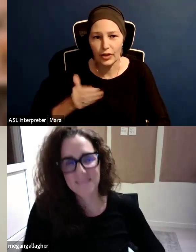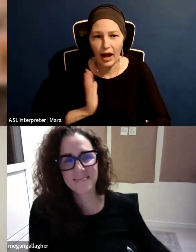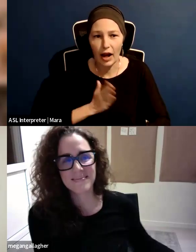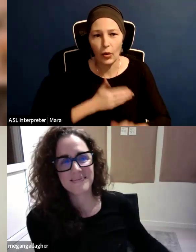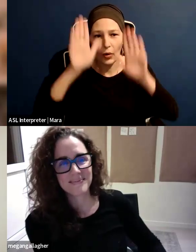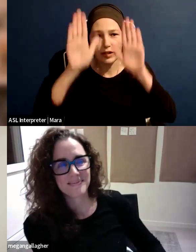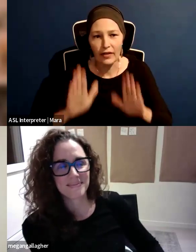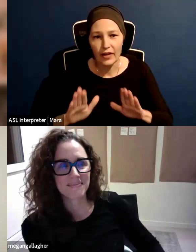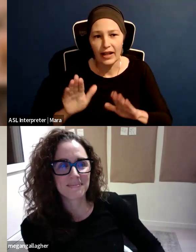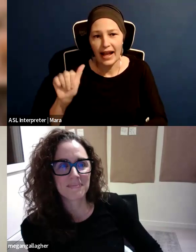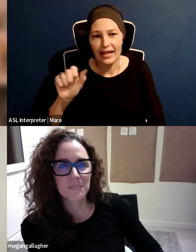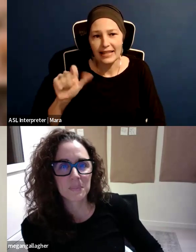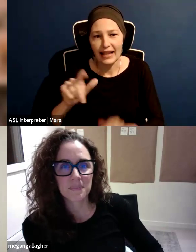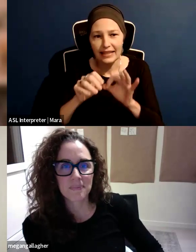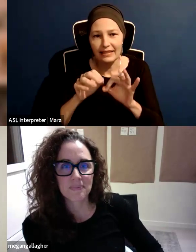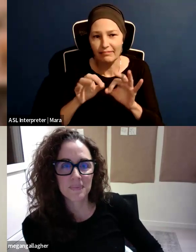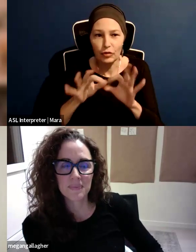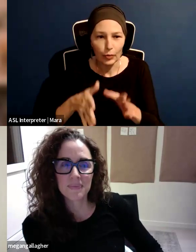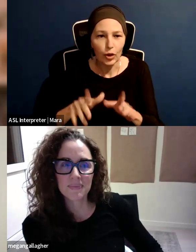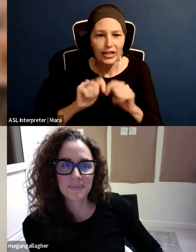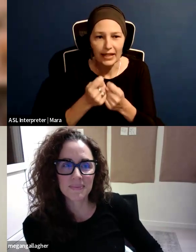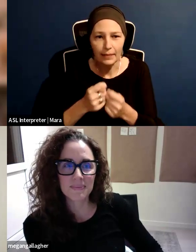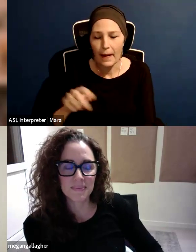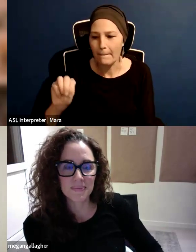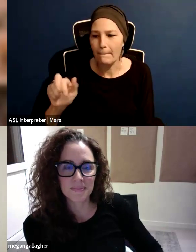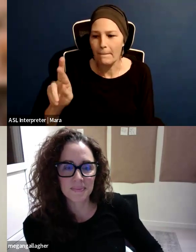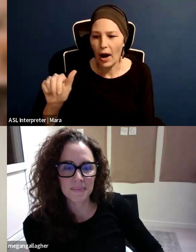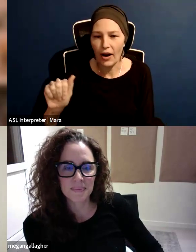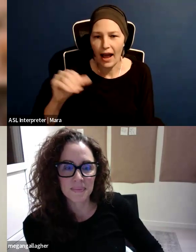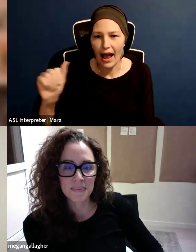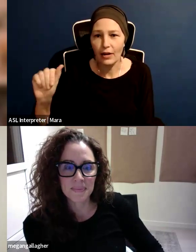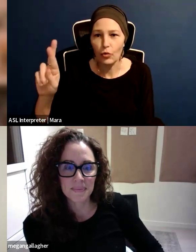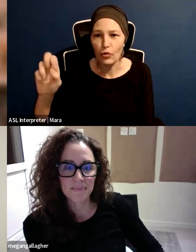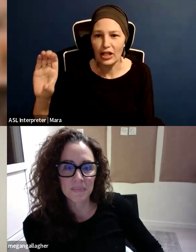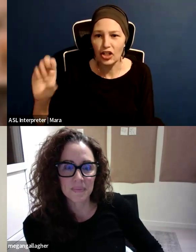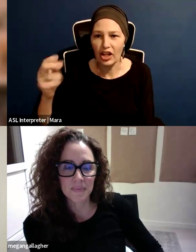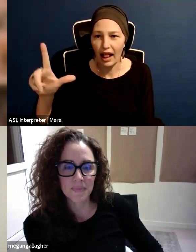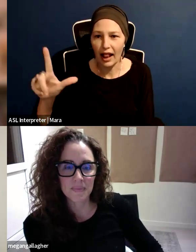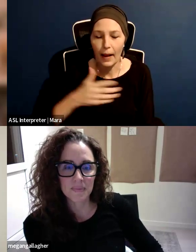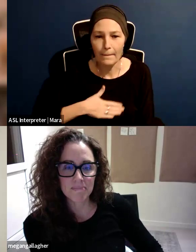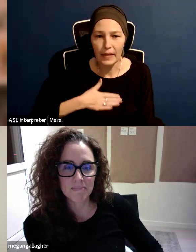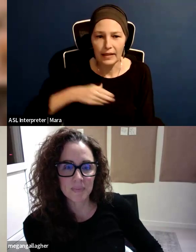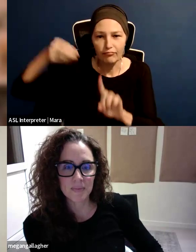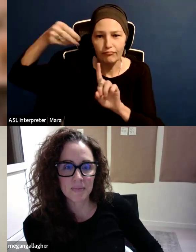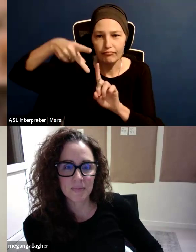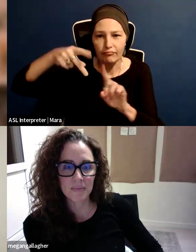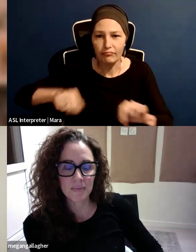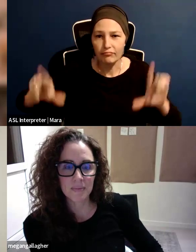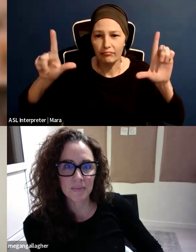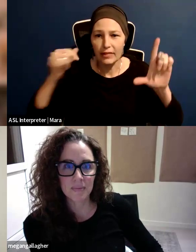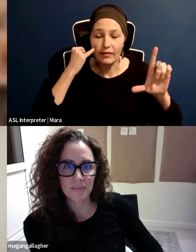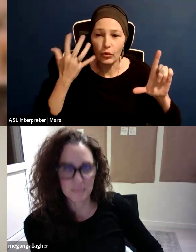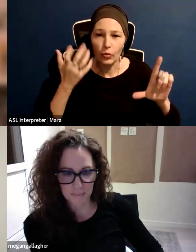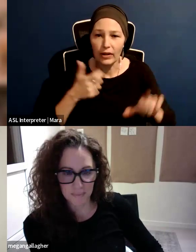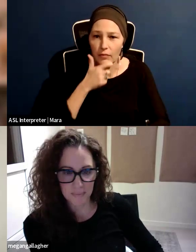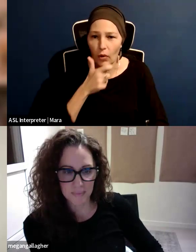team, Mara Bassani and Rachel Groner. Please pin your screen if you would like to see